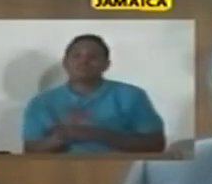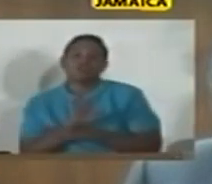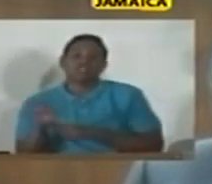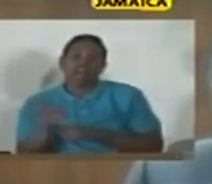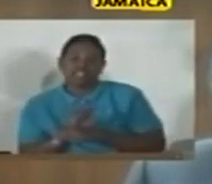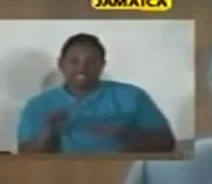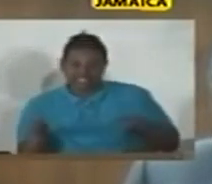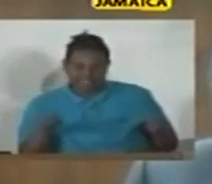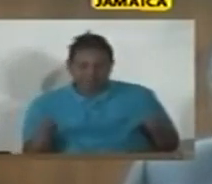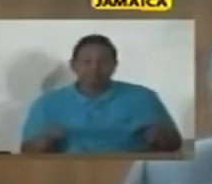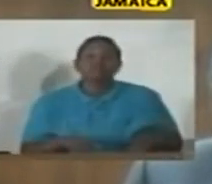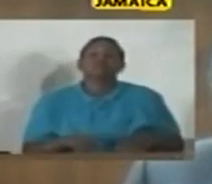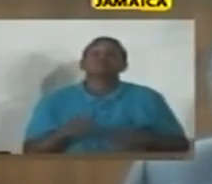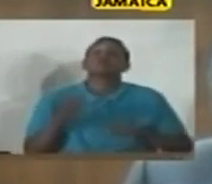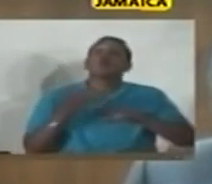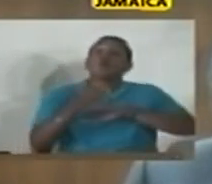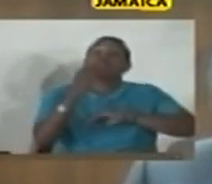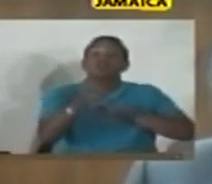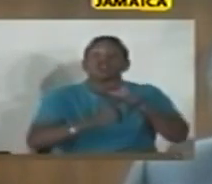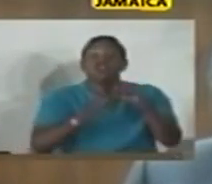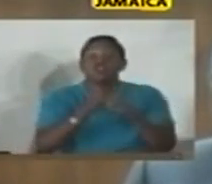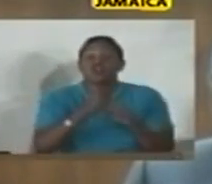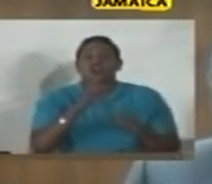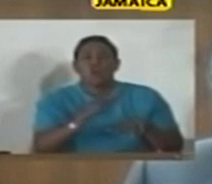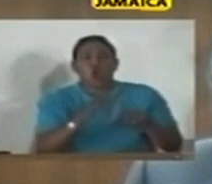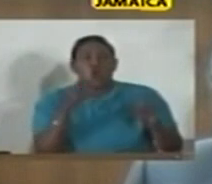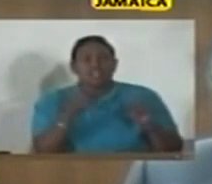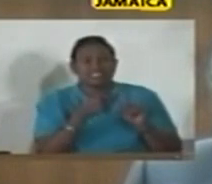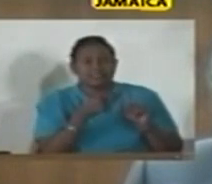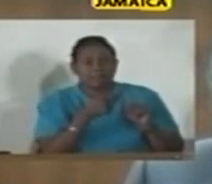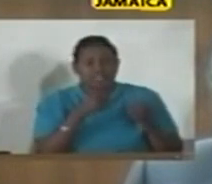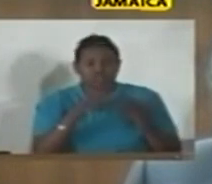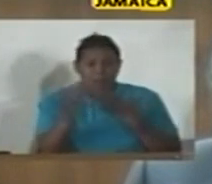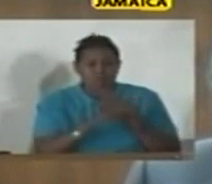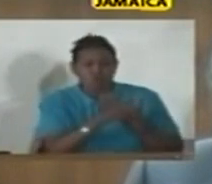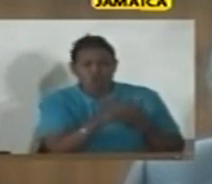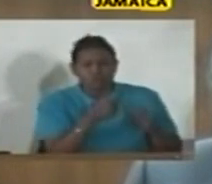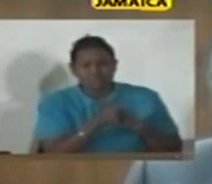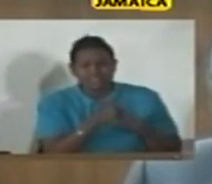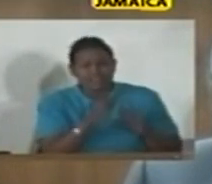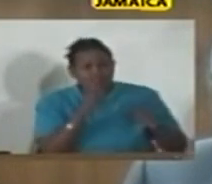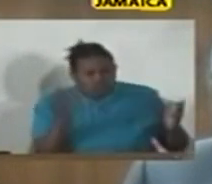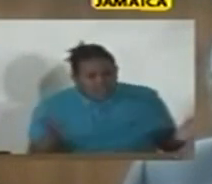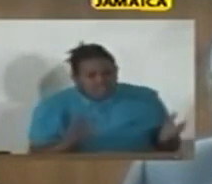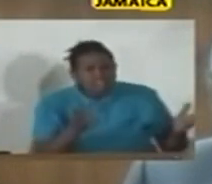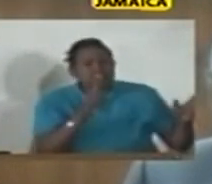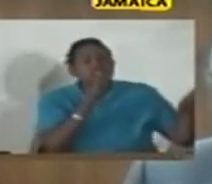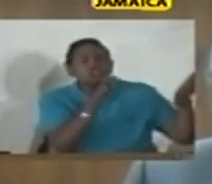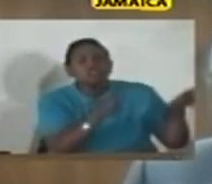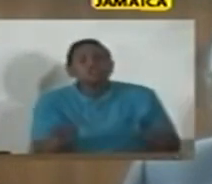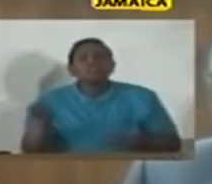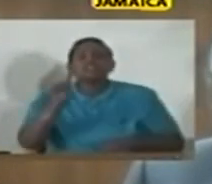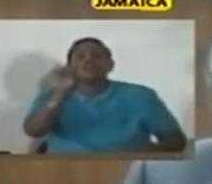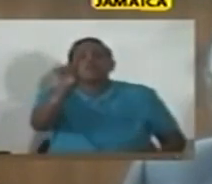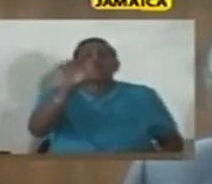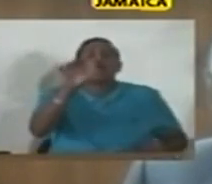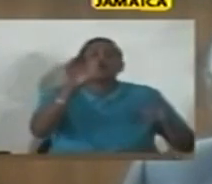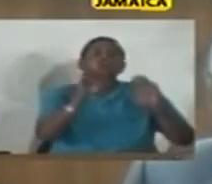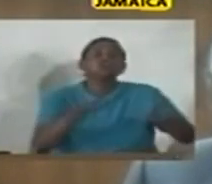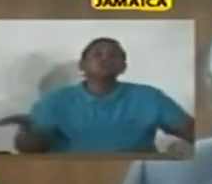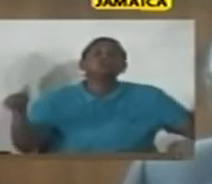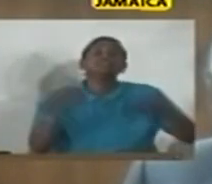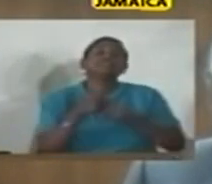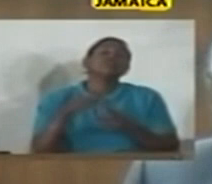functionality. Over the past year, the Early Stimulation Program has facilitated the transition of 100